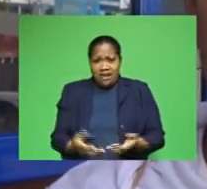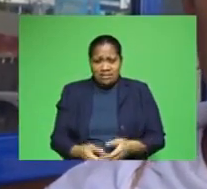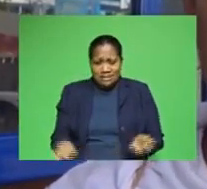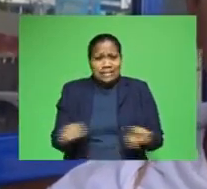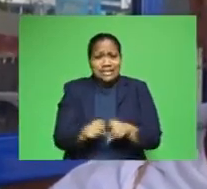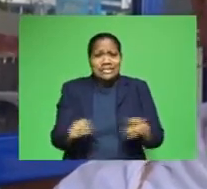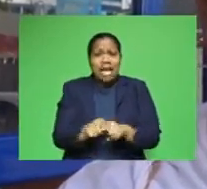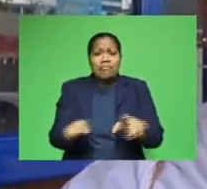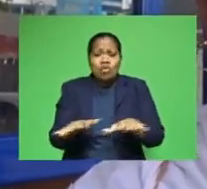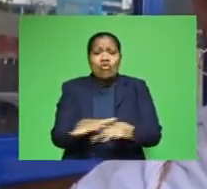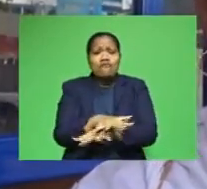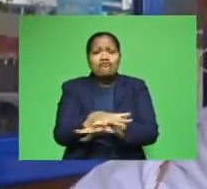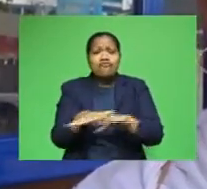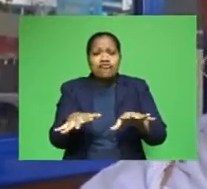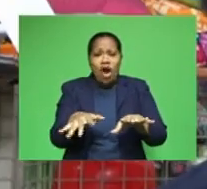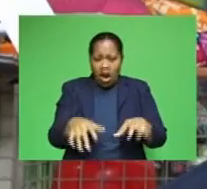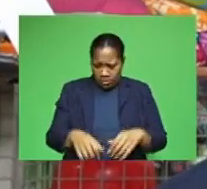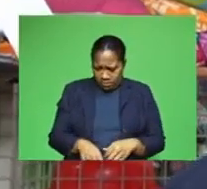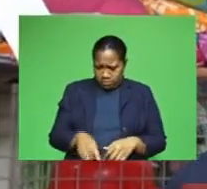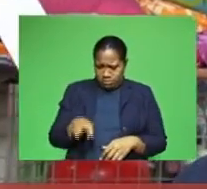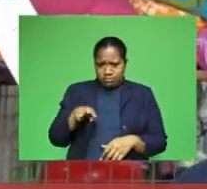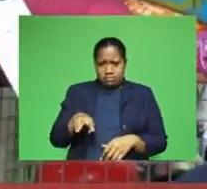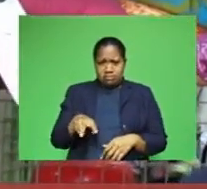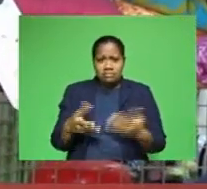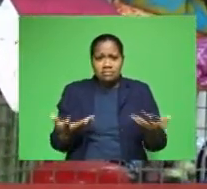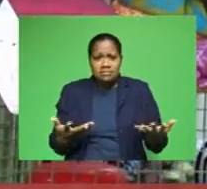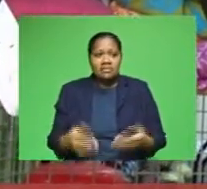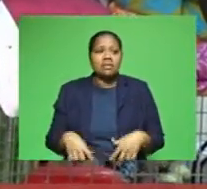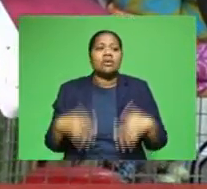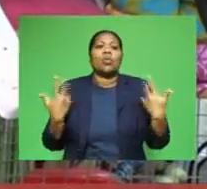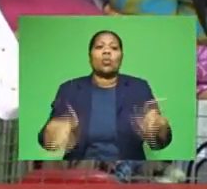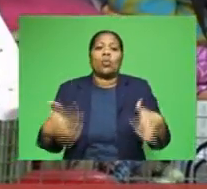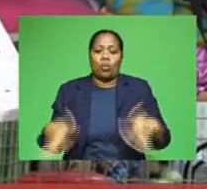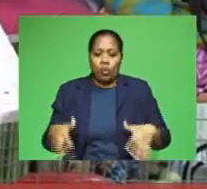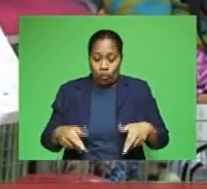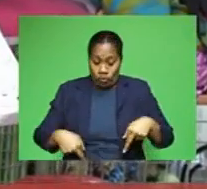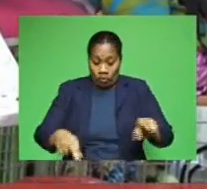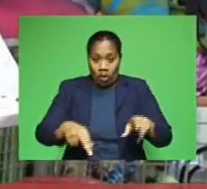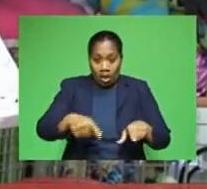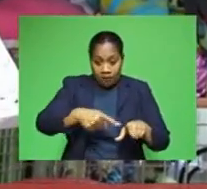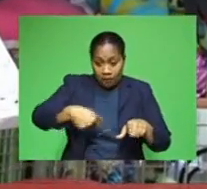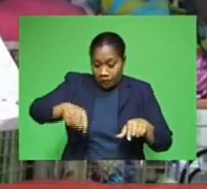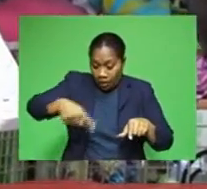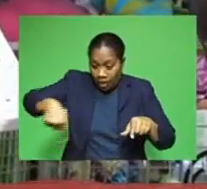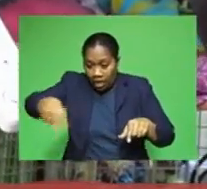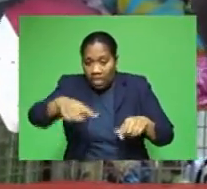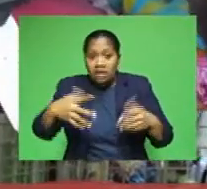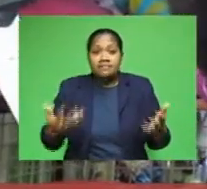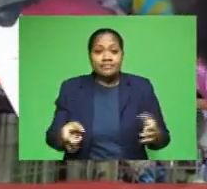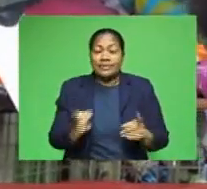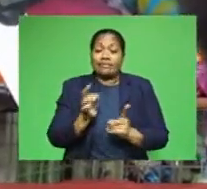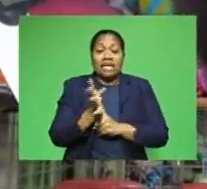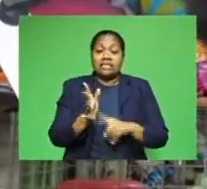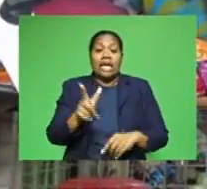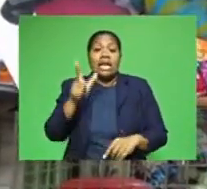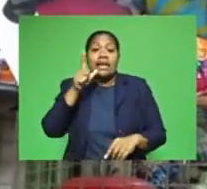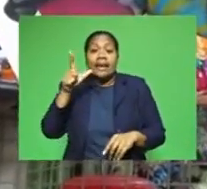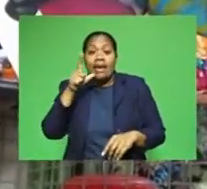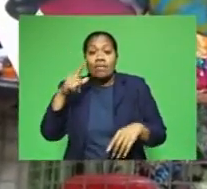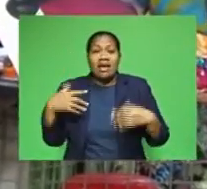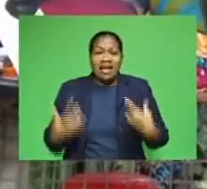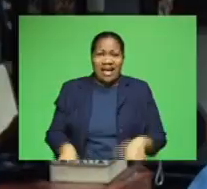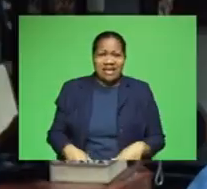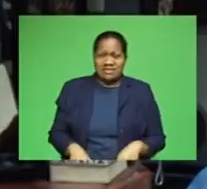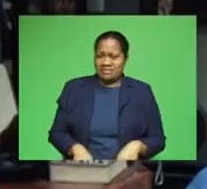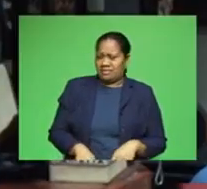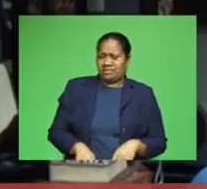pits, I would compare them to. The number of potholes we have here in Fiji, especially in Lami corridor, it's pathetic. That's the only thing I can